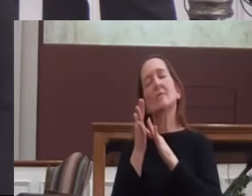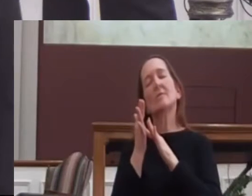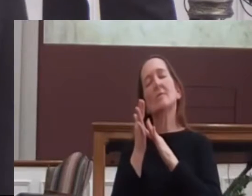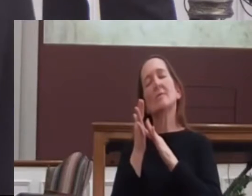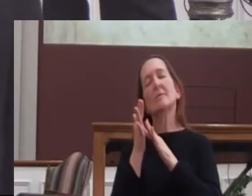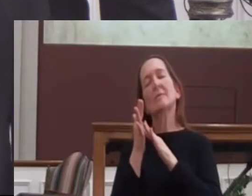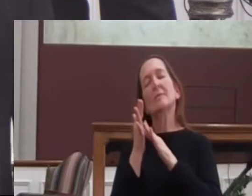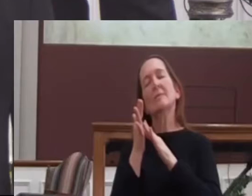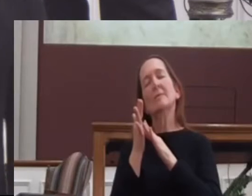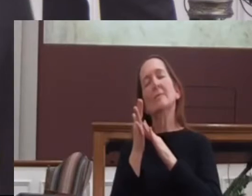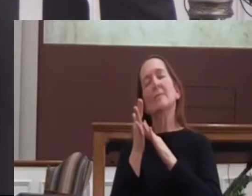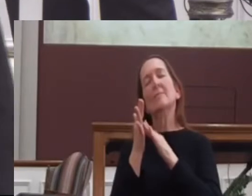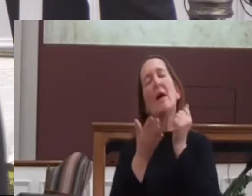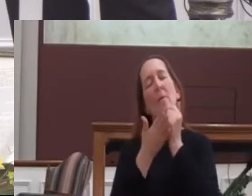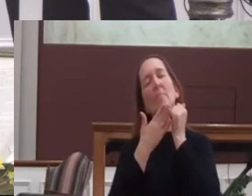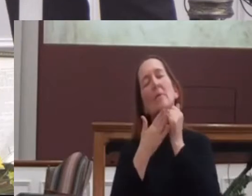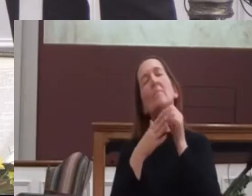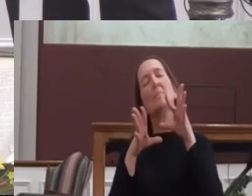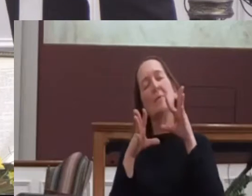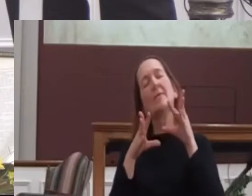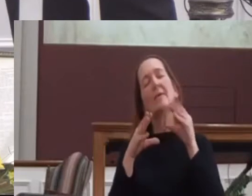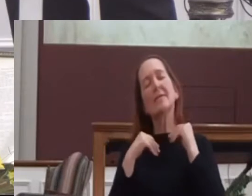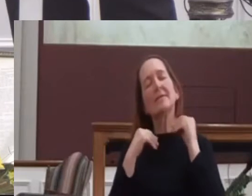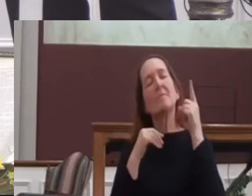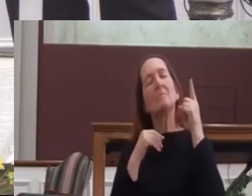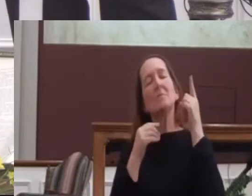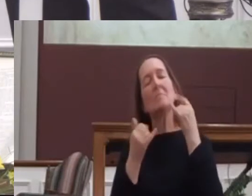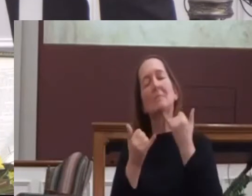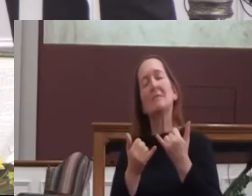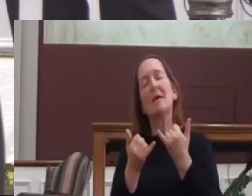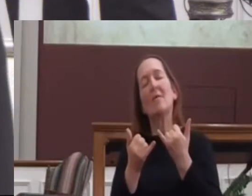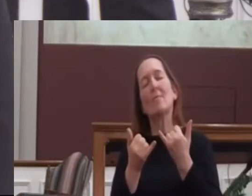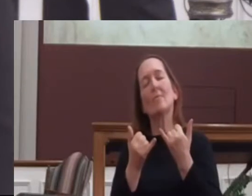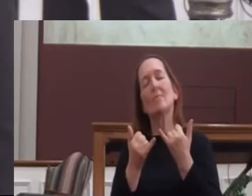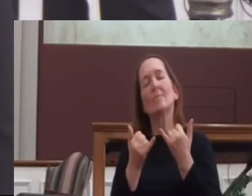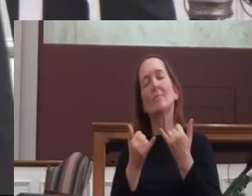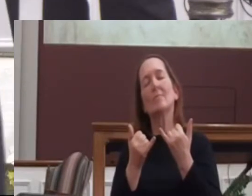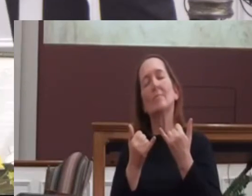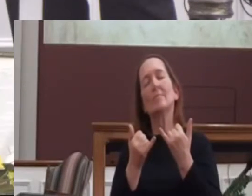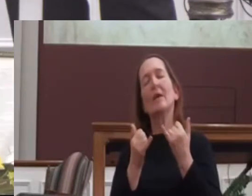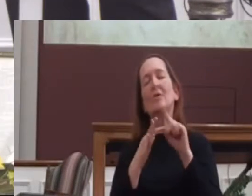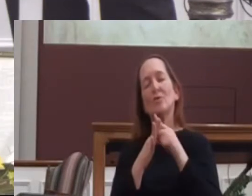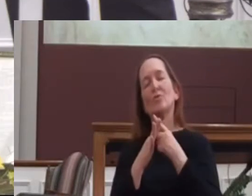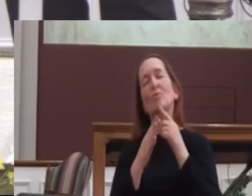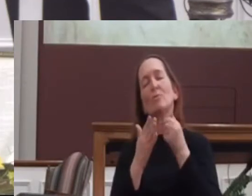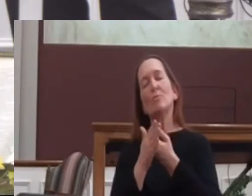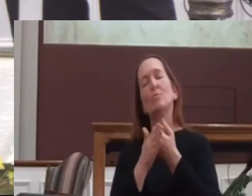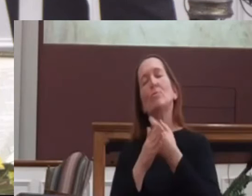gift this day and begin a new life of freedom.